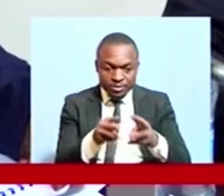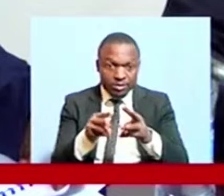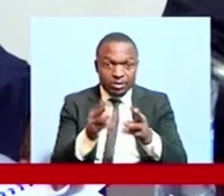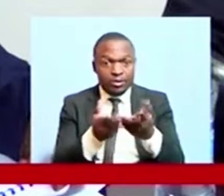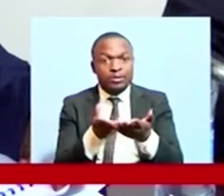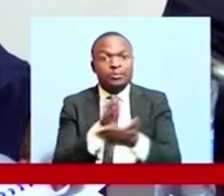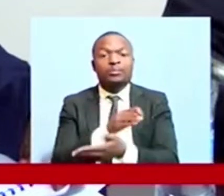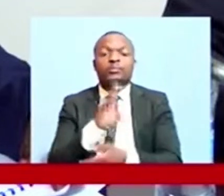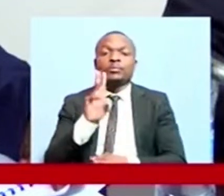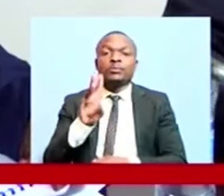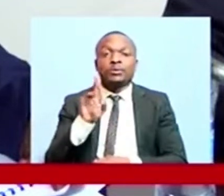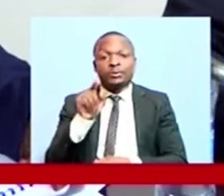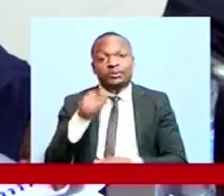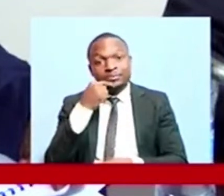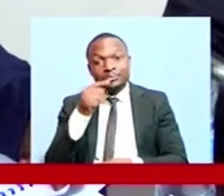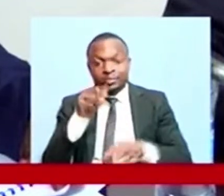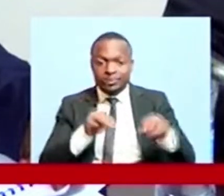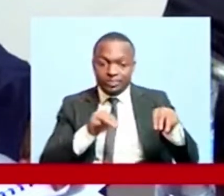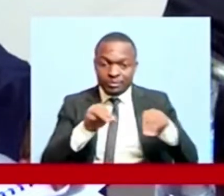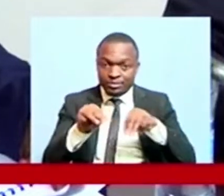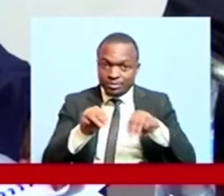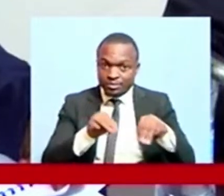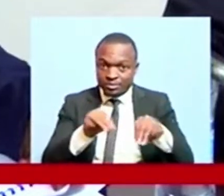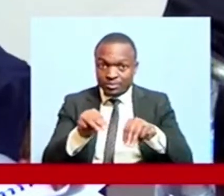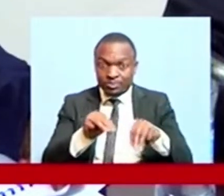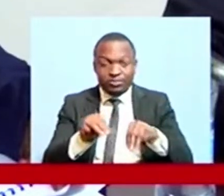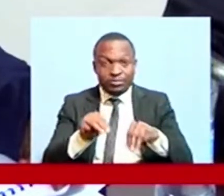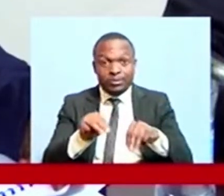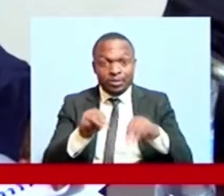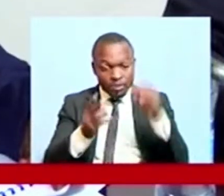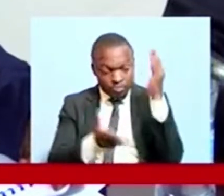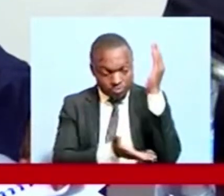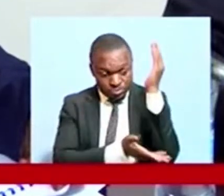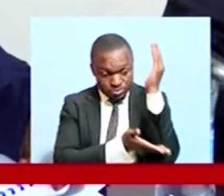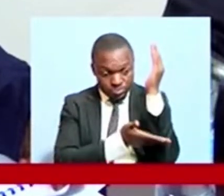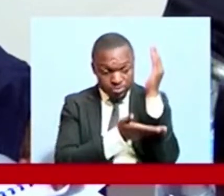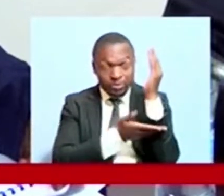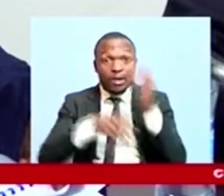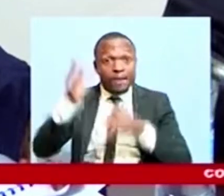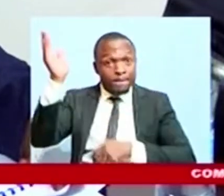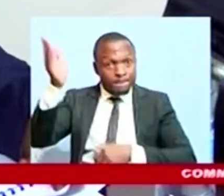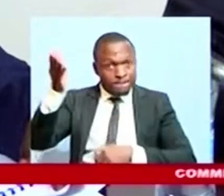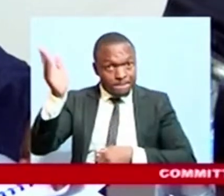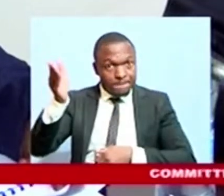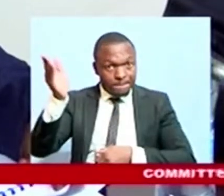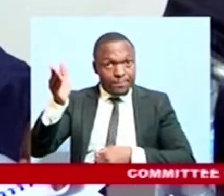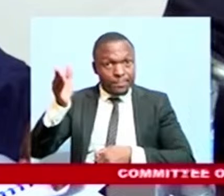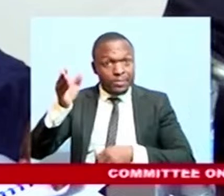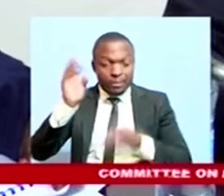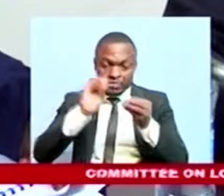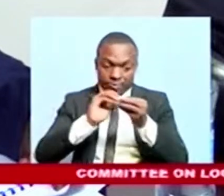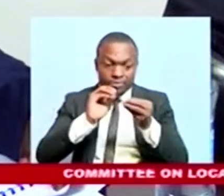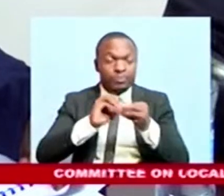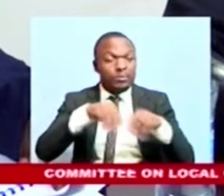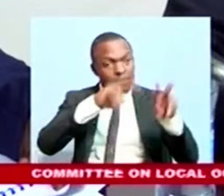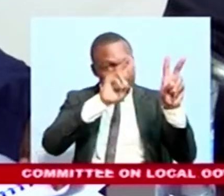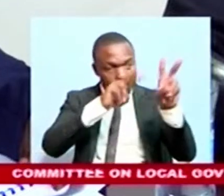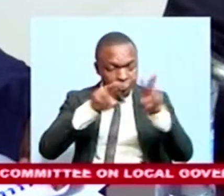6, you are saying management has enhanced sensitization and frequent monitoring of the